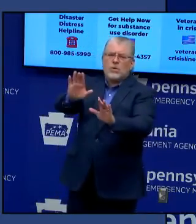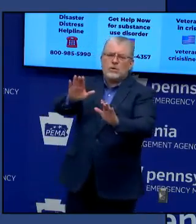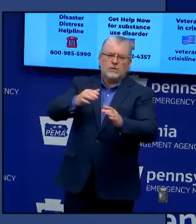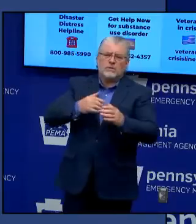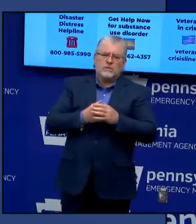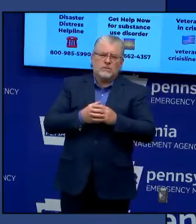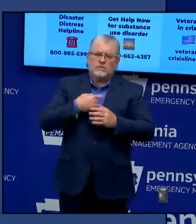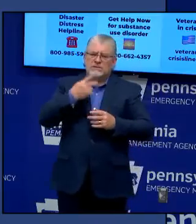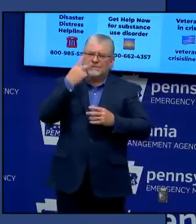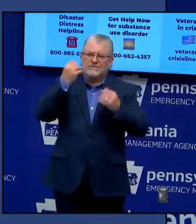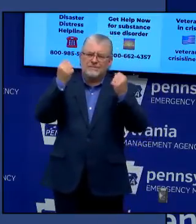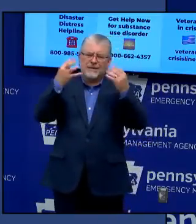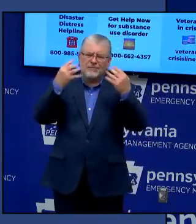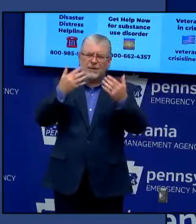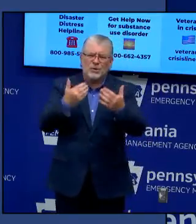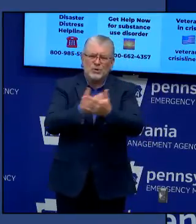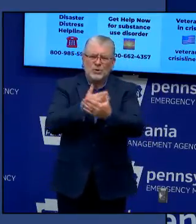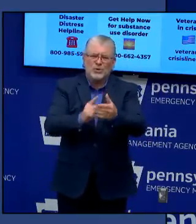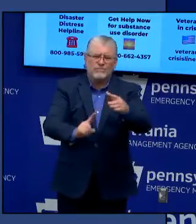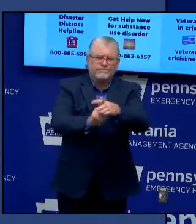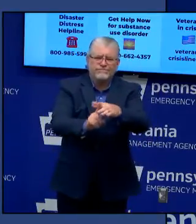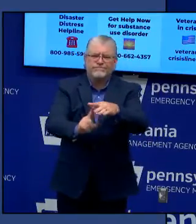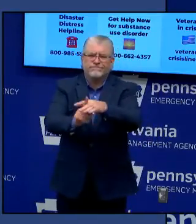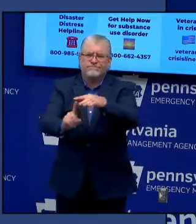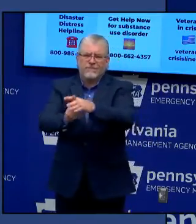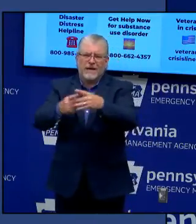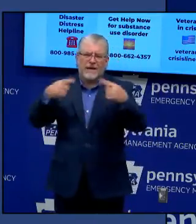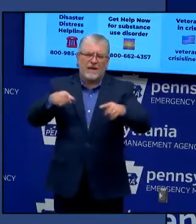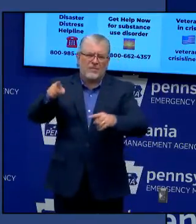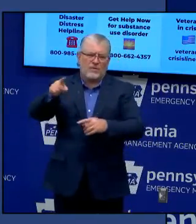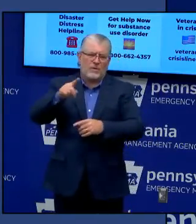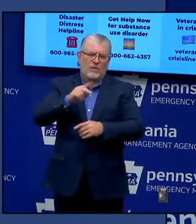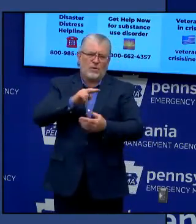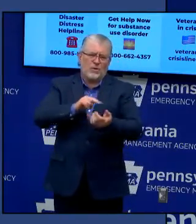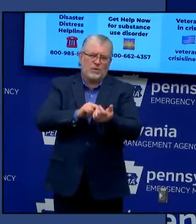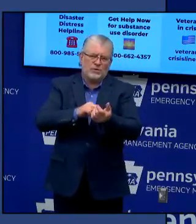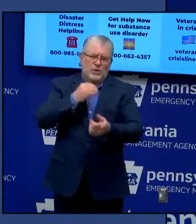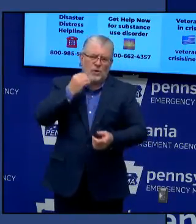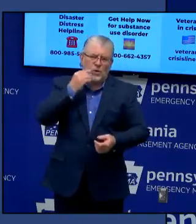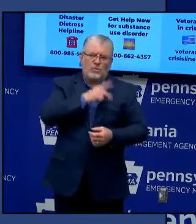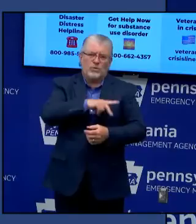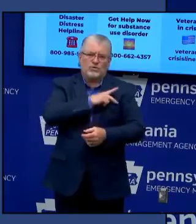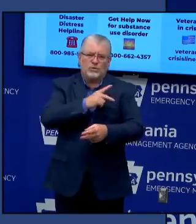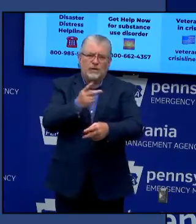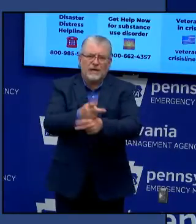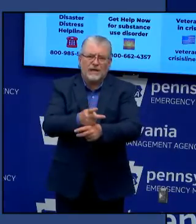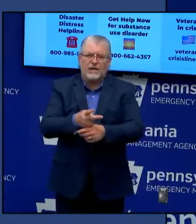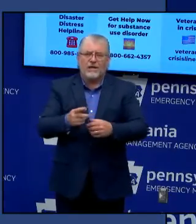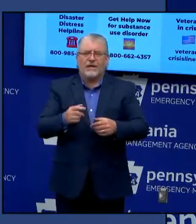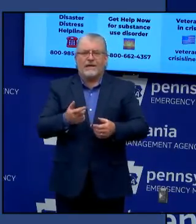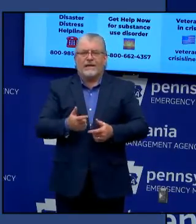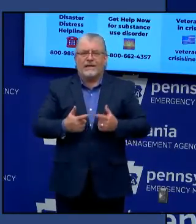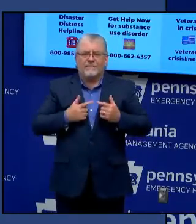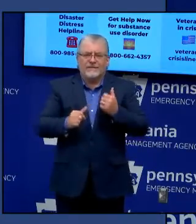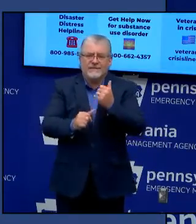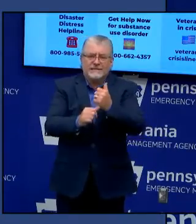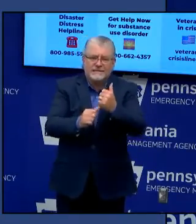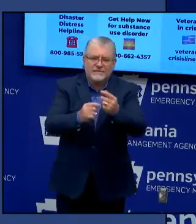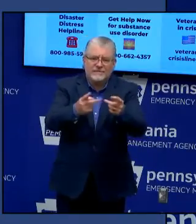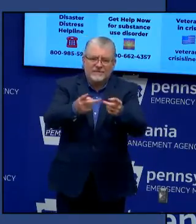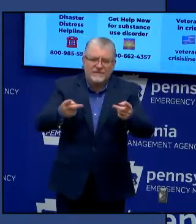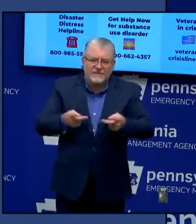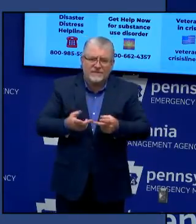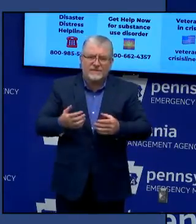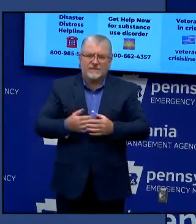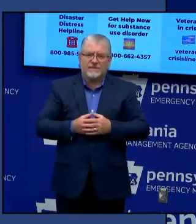care living facilities and those type of congregate settings, as well as healthcare workers, and they're very